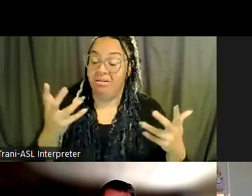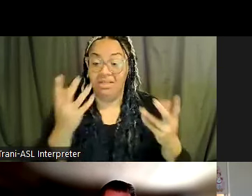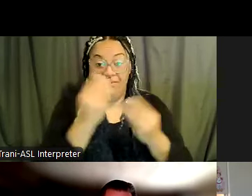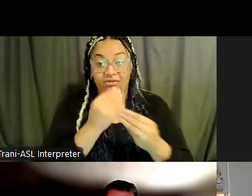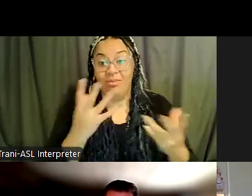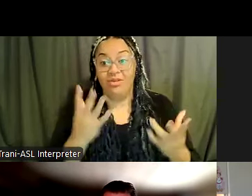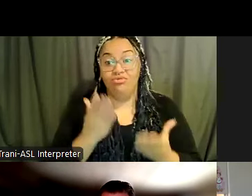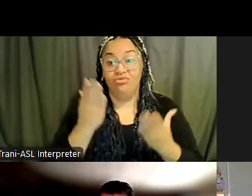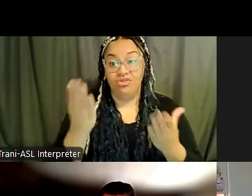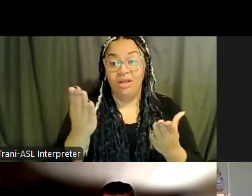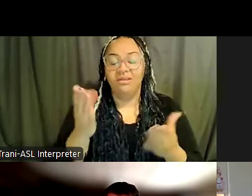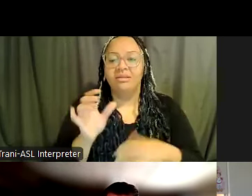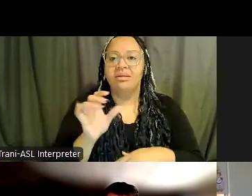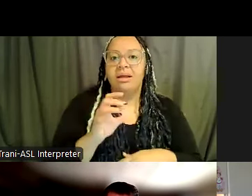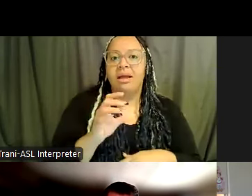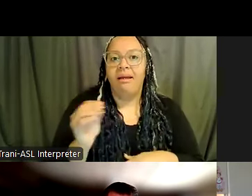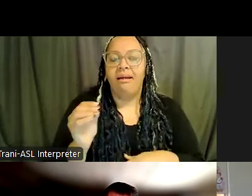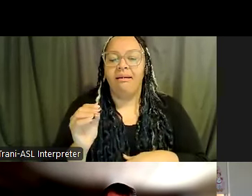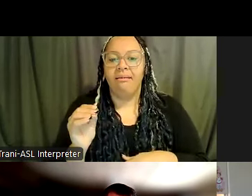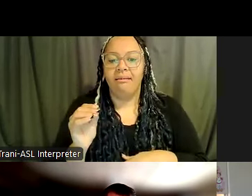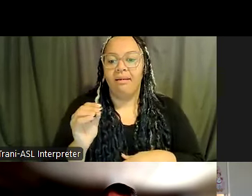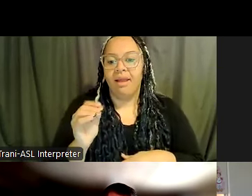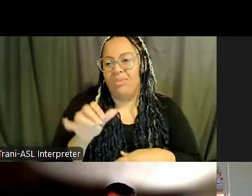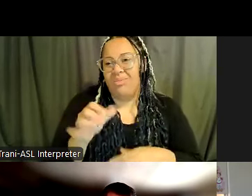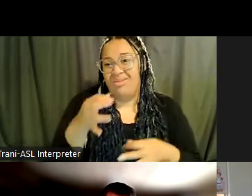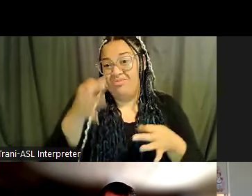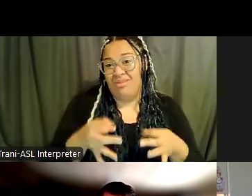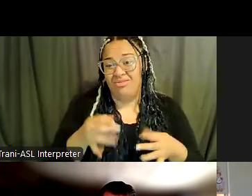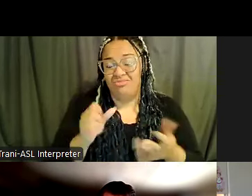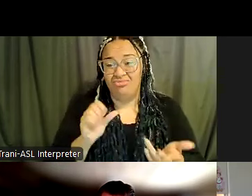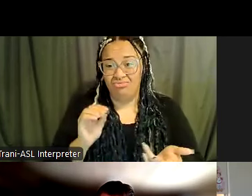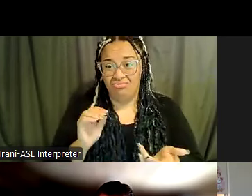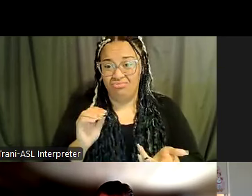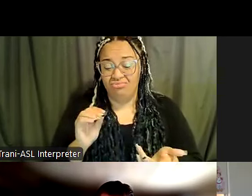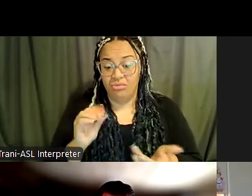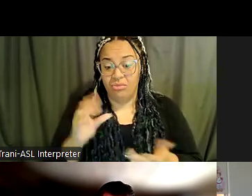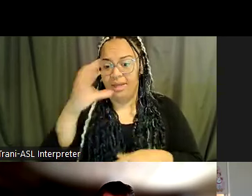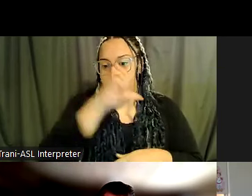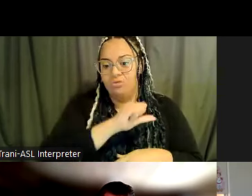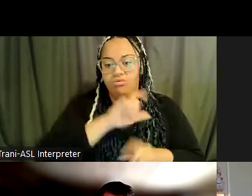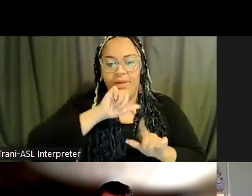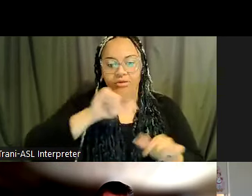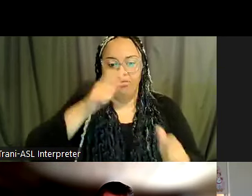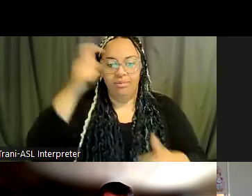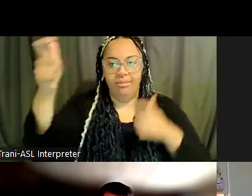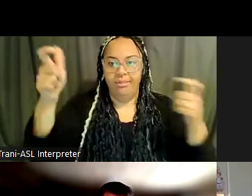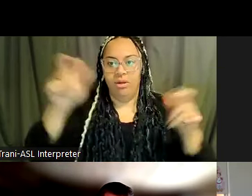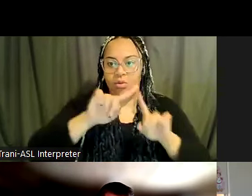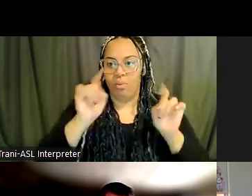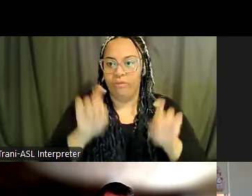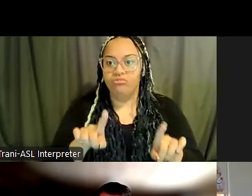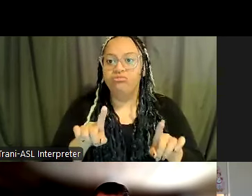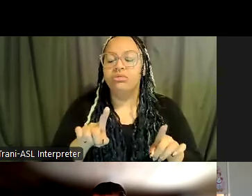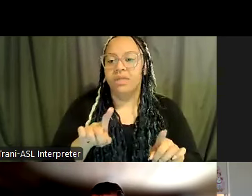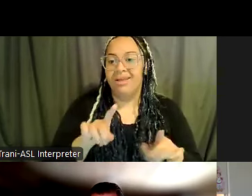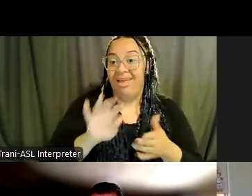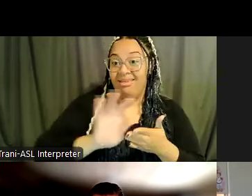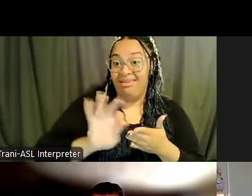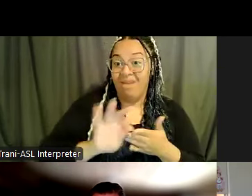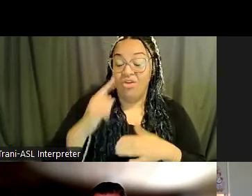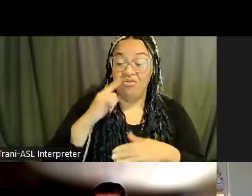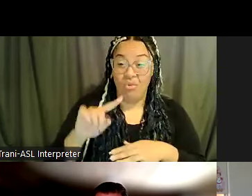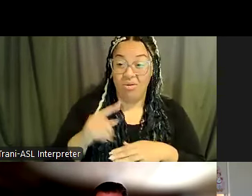it's ultimately would be under the determination. But I guess to answer the bigger question is, does that get counted in overall suicide